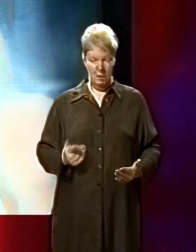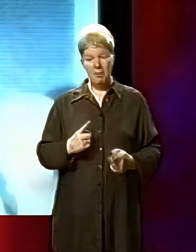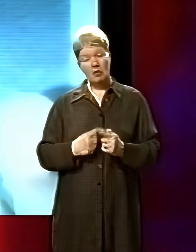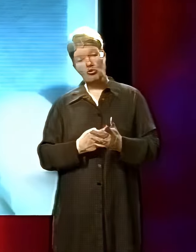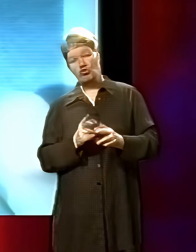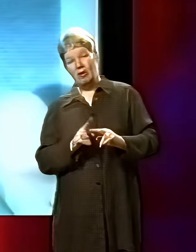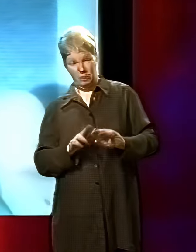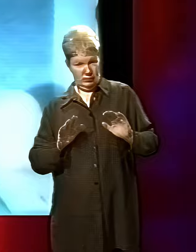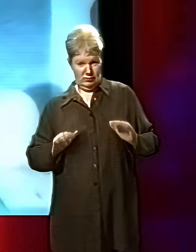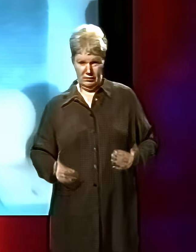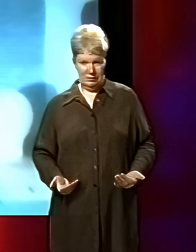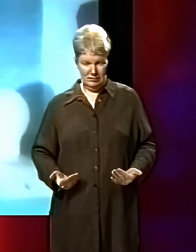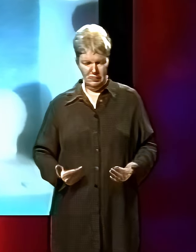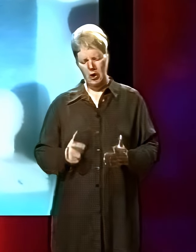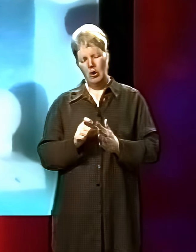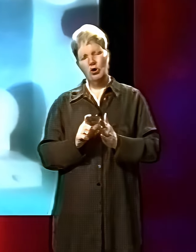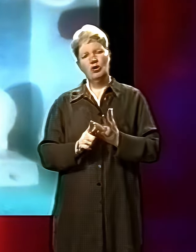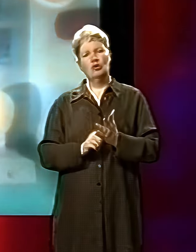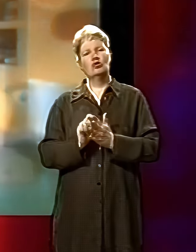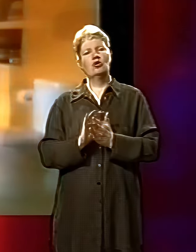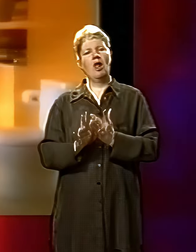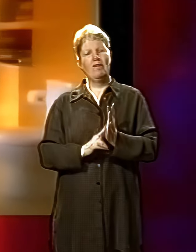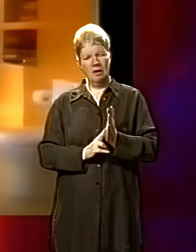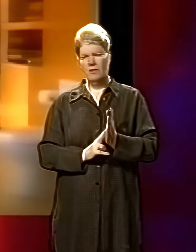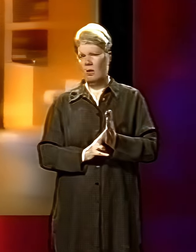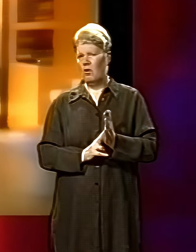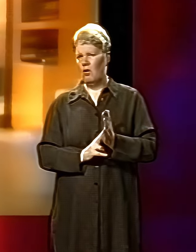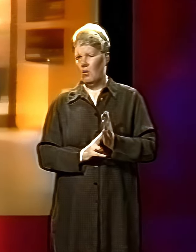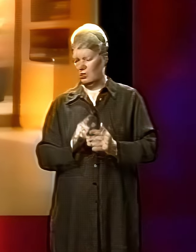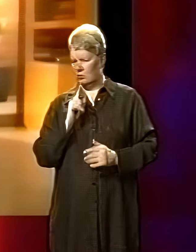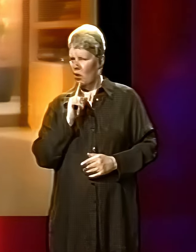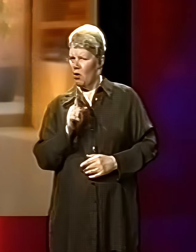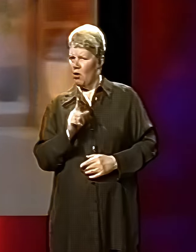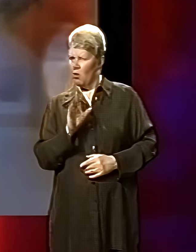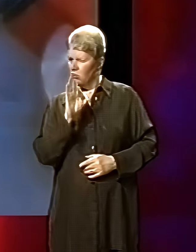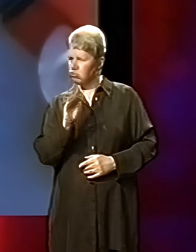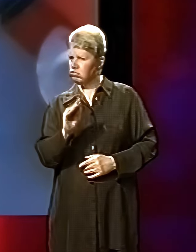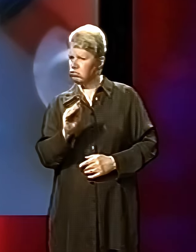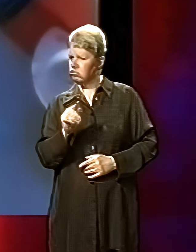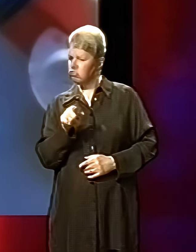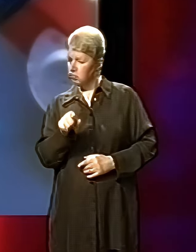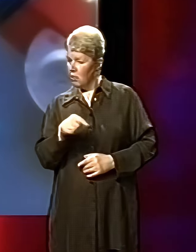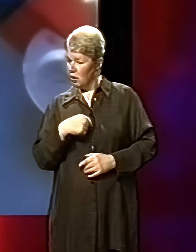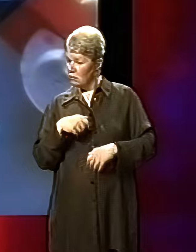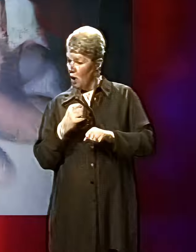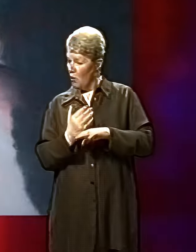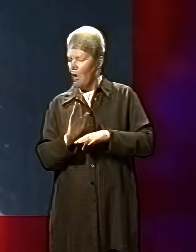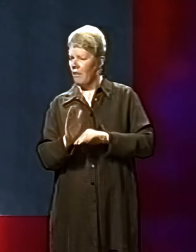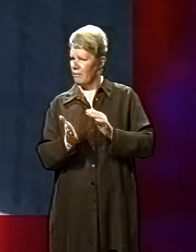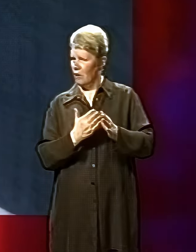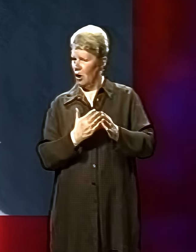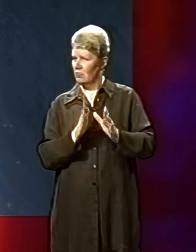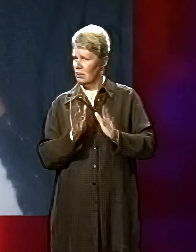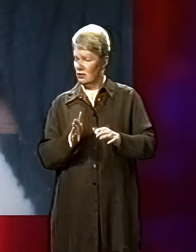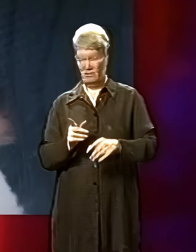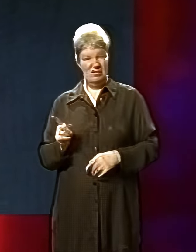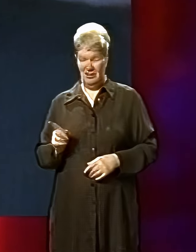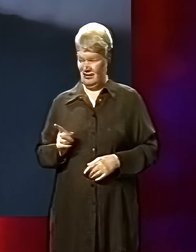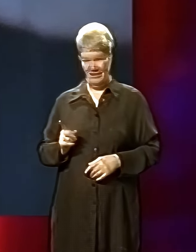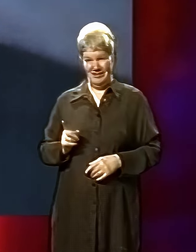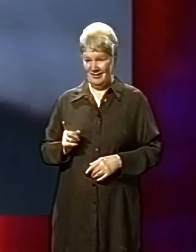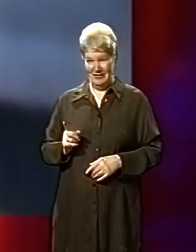reference on you. Dolphin often demand a particular commitment from their customer before they've even started the job. I've never, ever